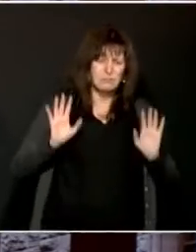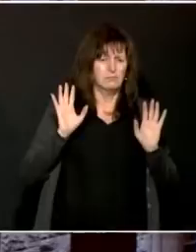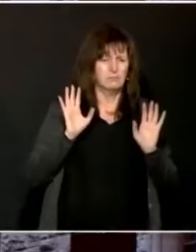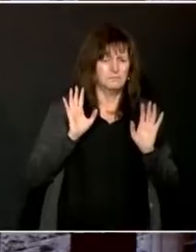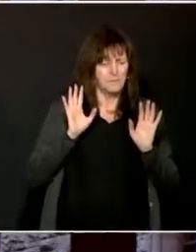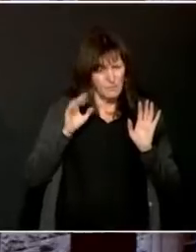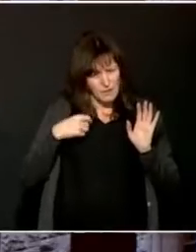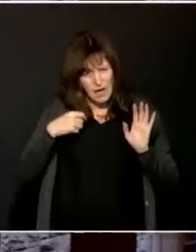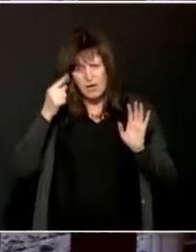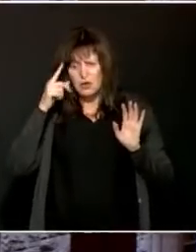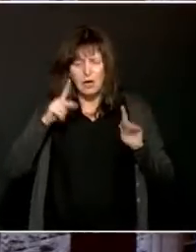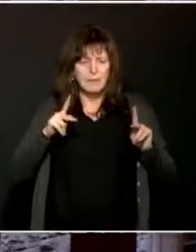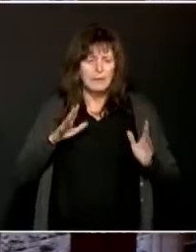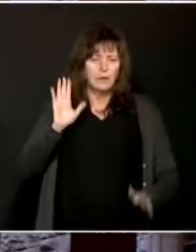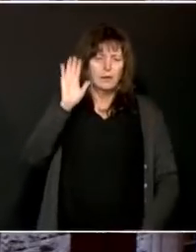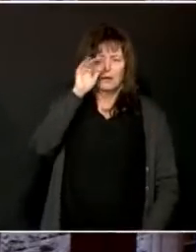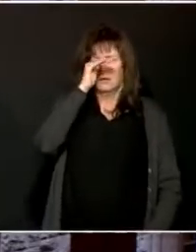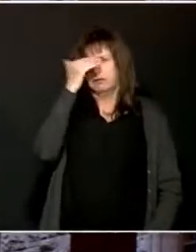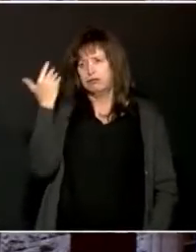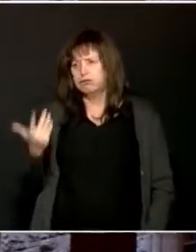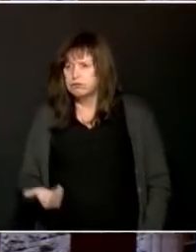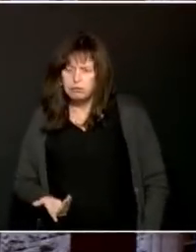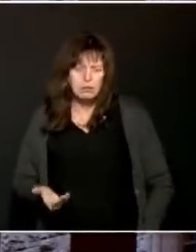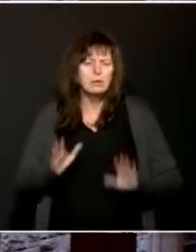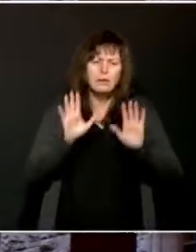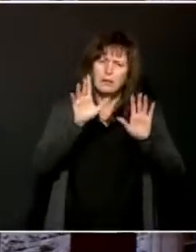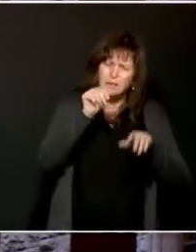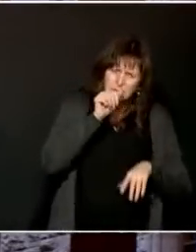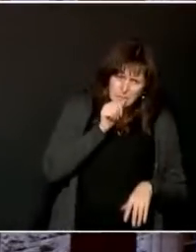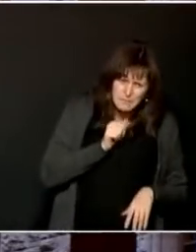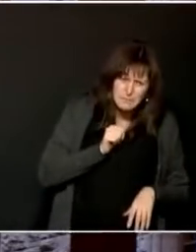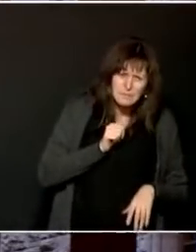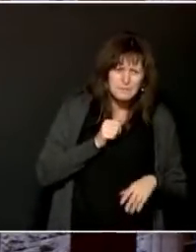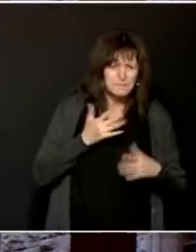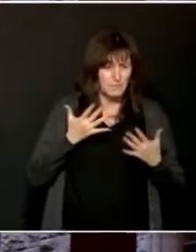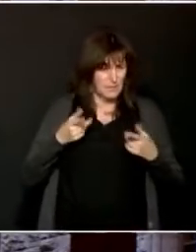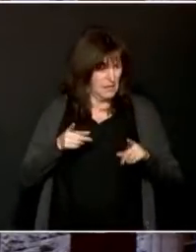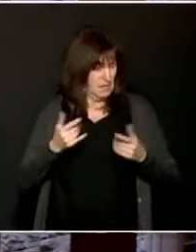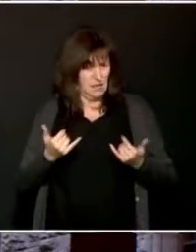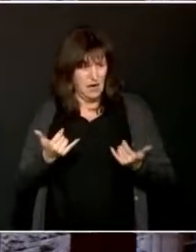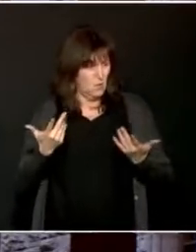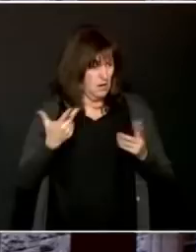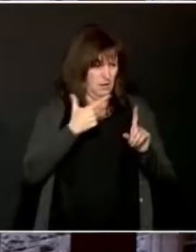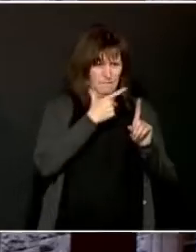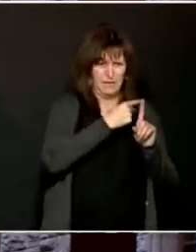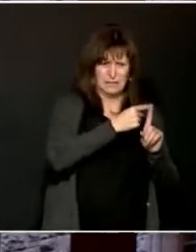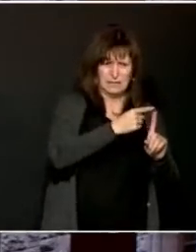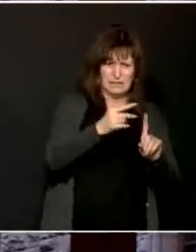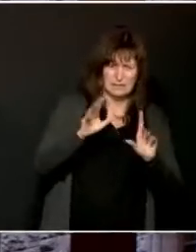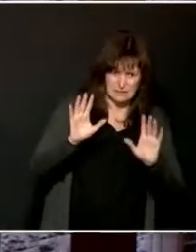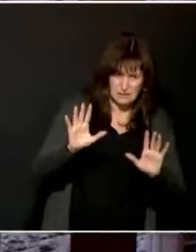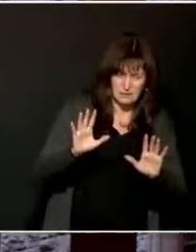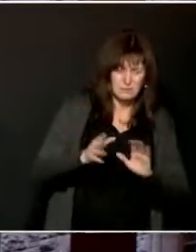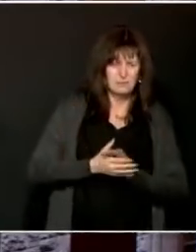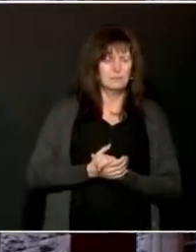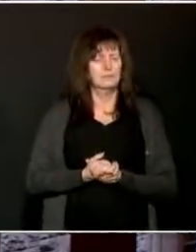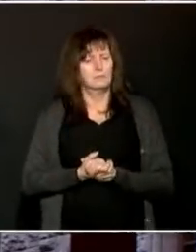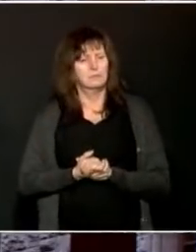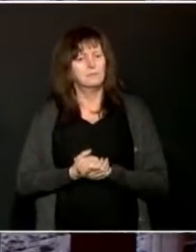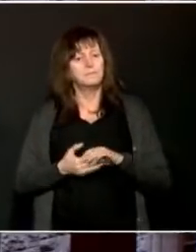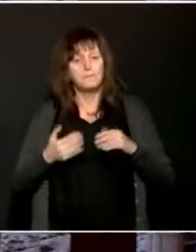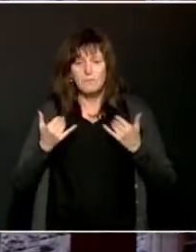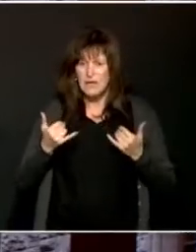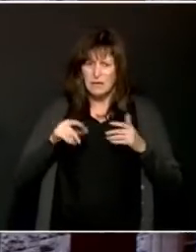and rolling. So we're asking you to stay the course. We're meeting you in some ways by opening some things up. It's not without